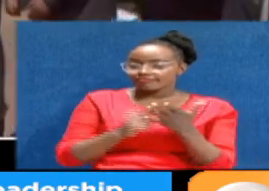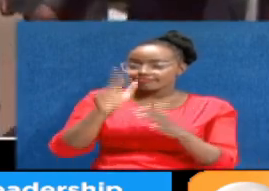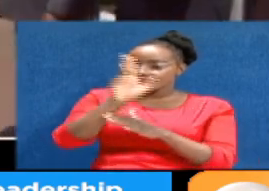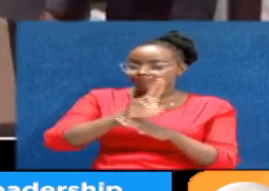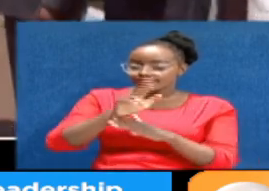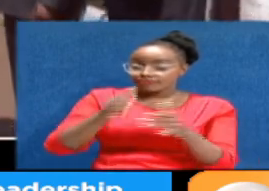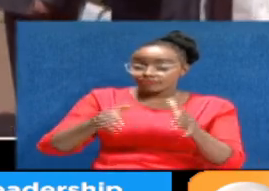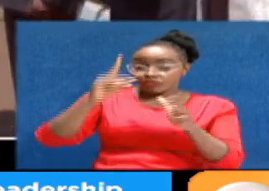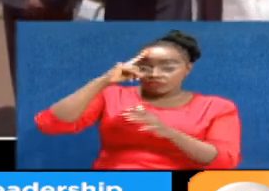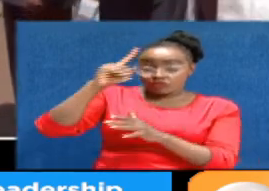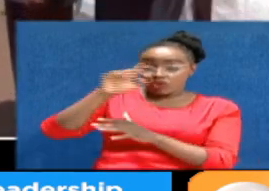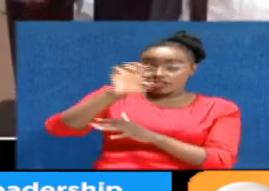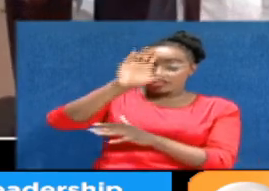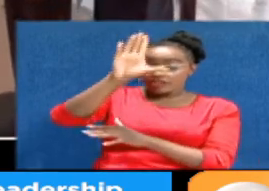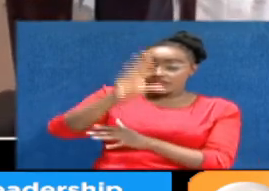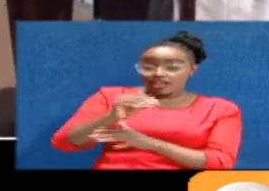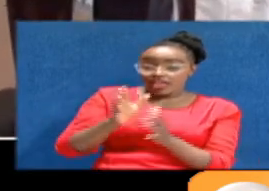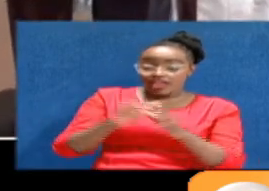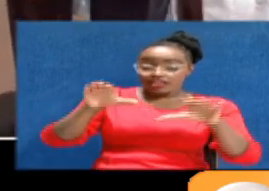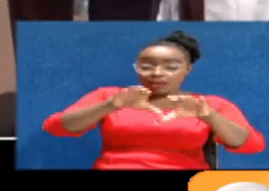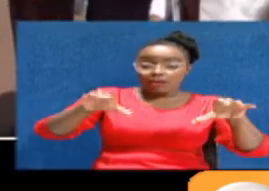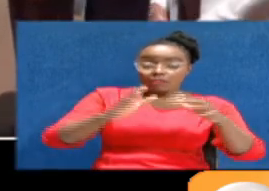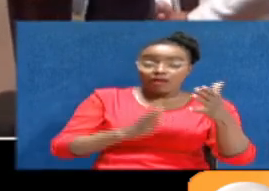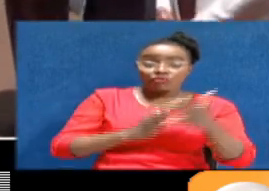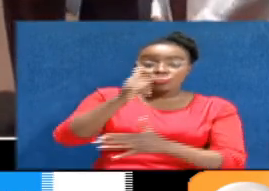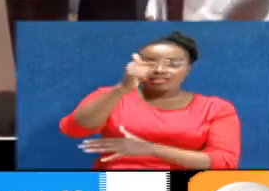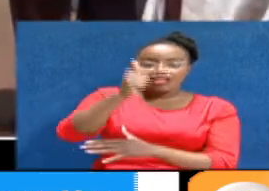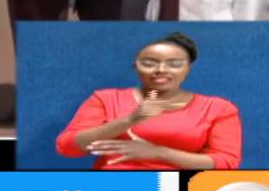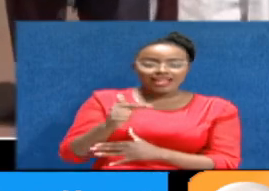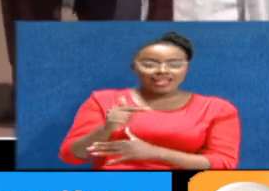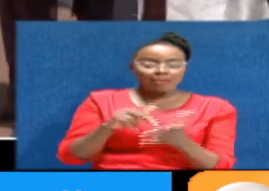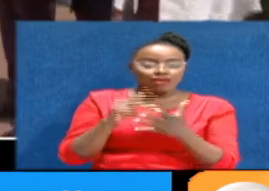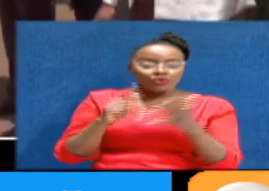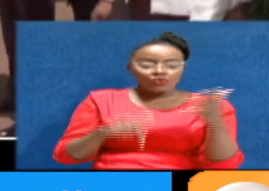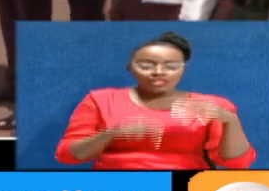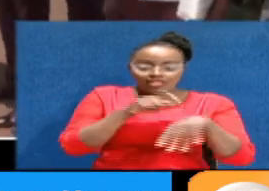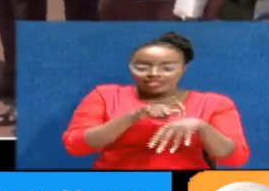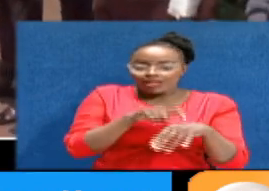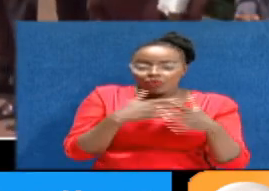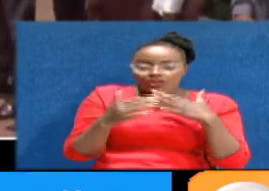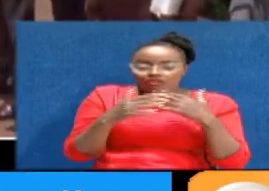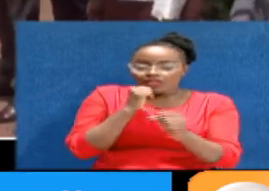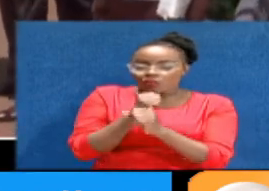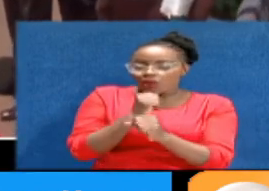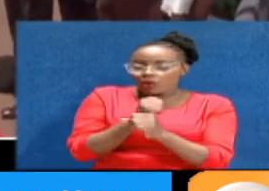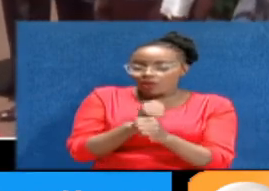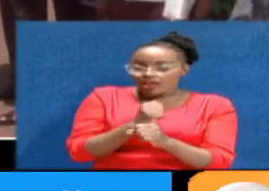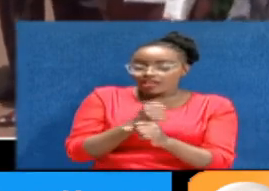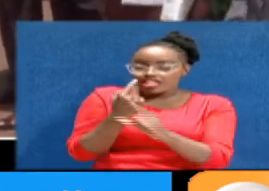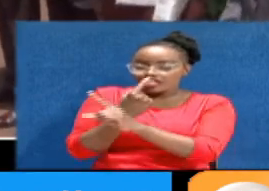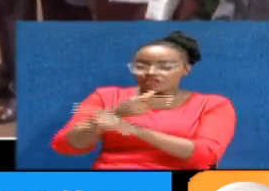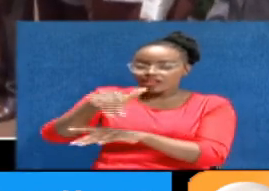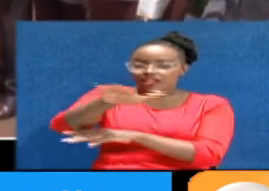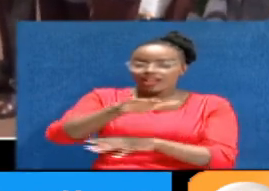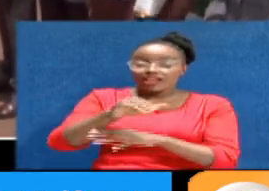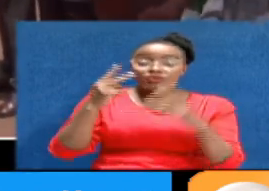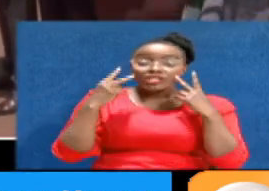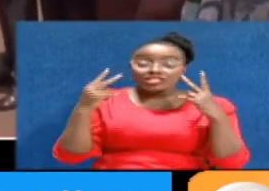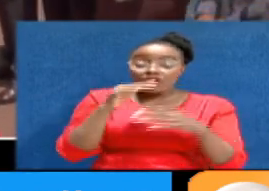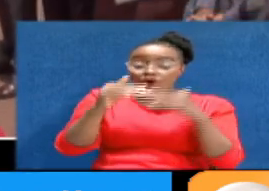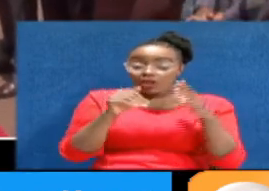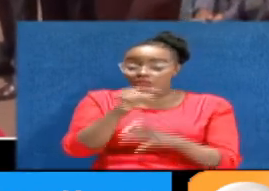the route for the East African crude oil pipeline through Tanzania. So there was a moment when we were just working at cross purposes. And now to see